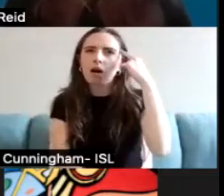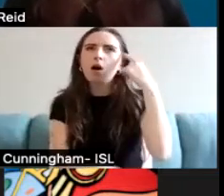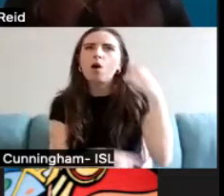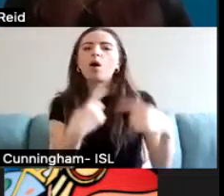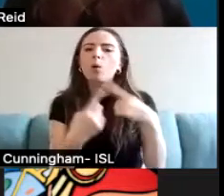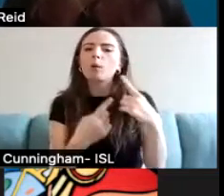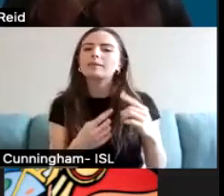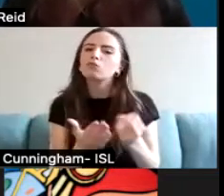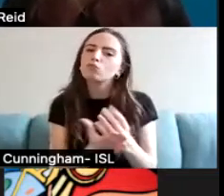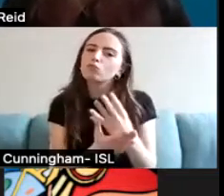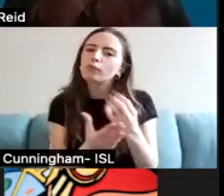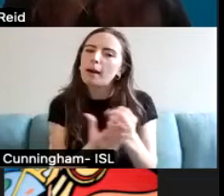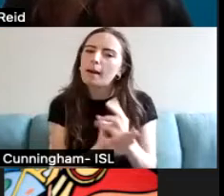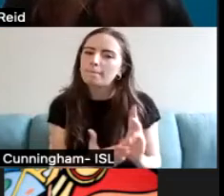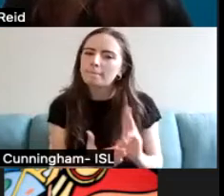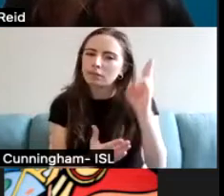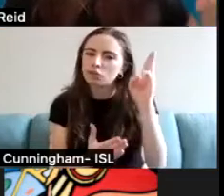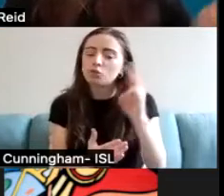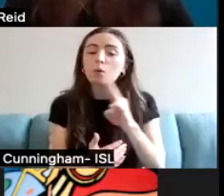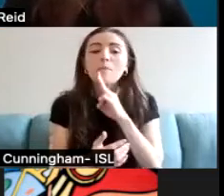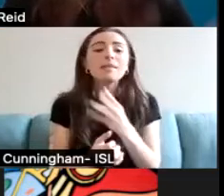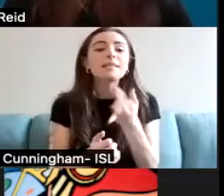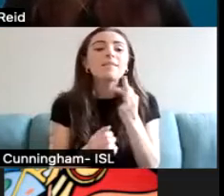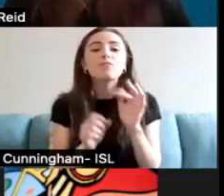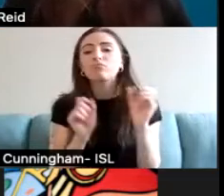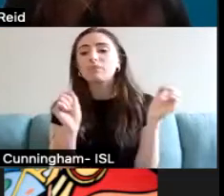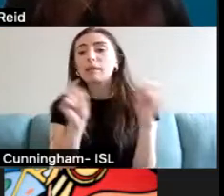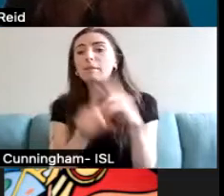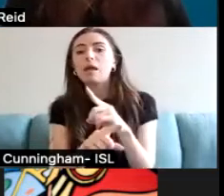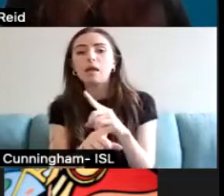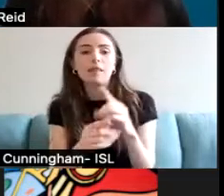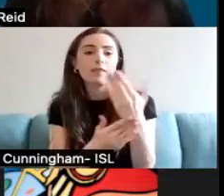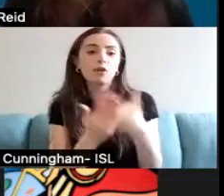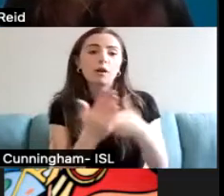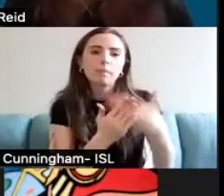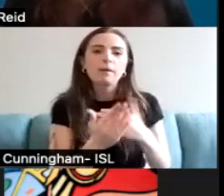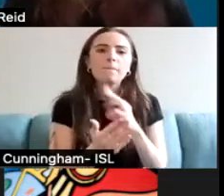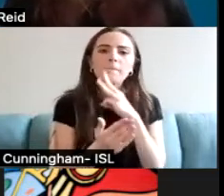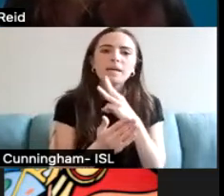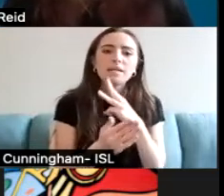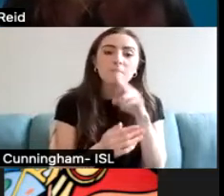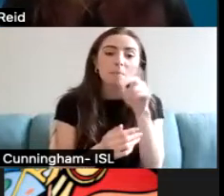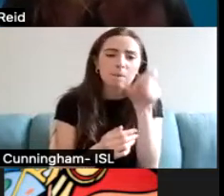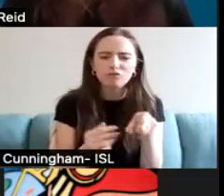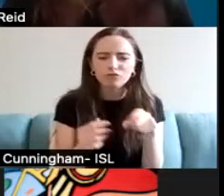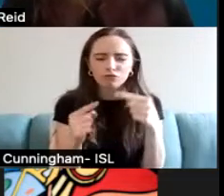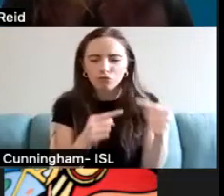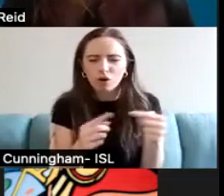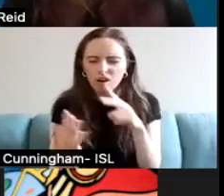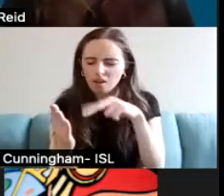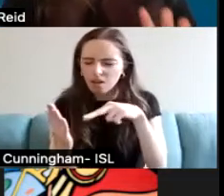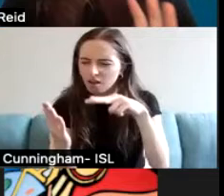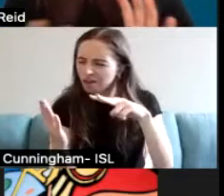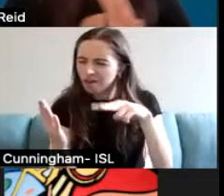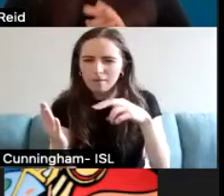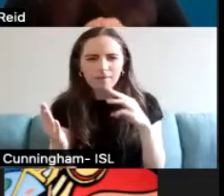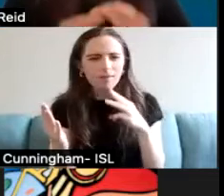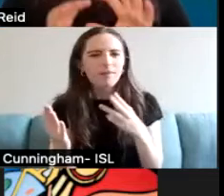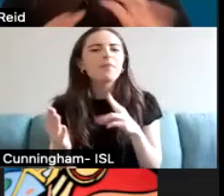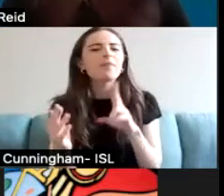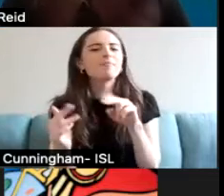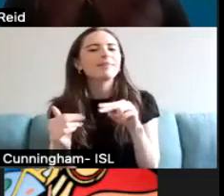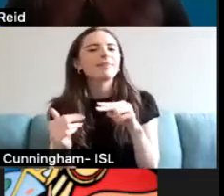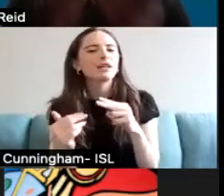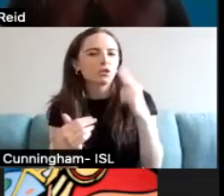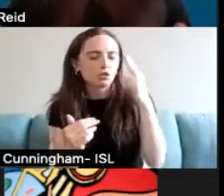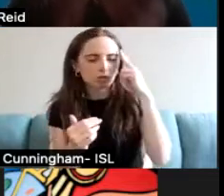there if it goes to someone that is unable to see the logo directly in the document. We're going to look at